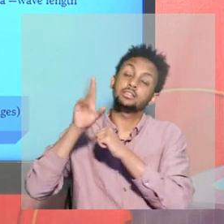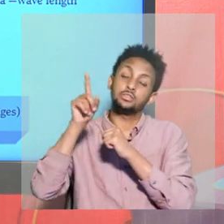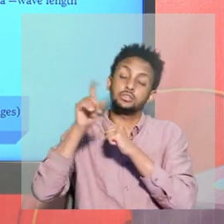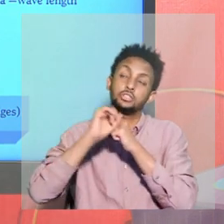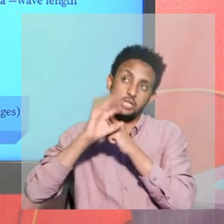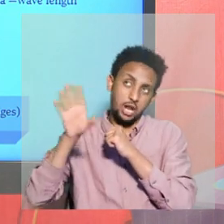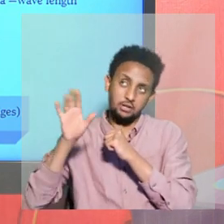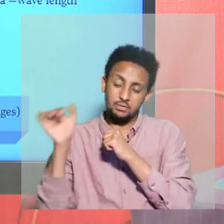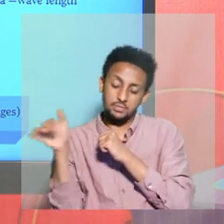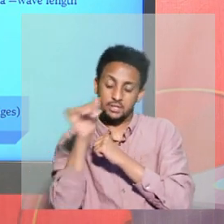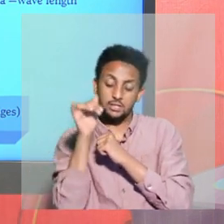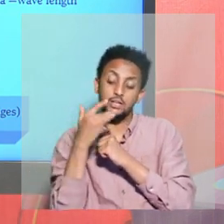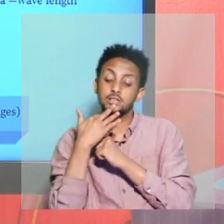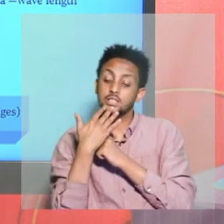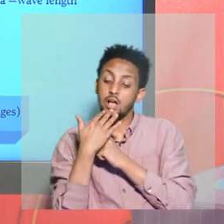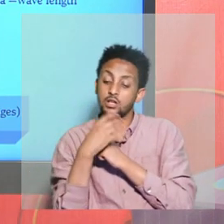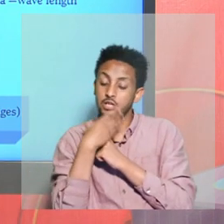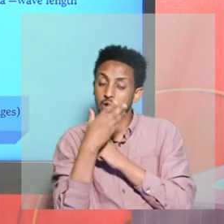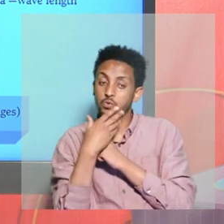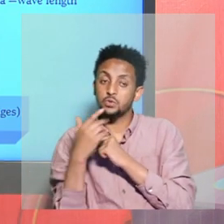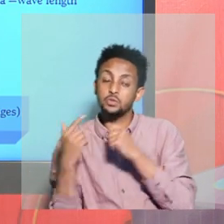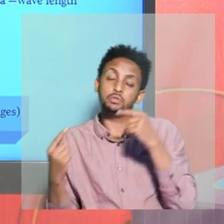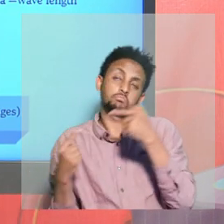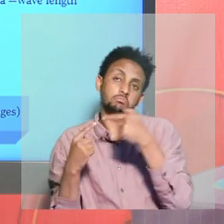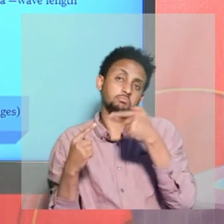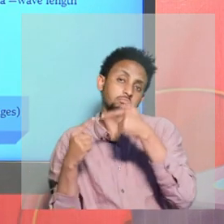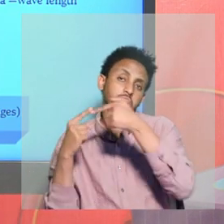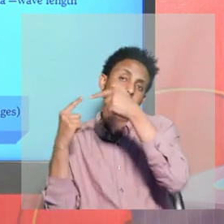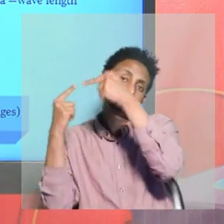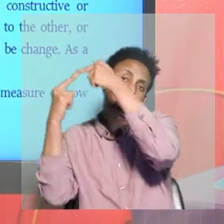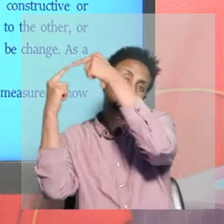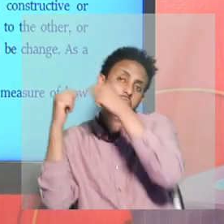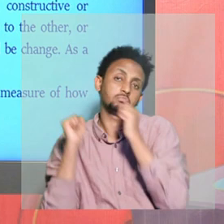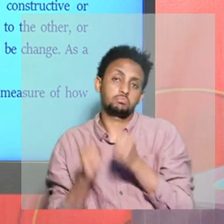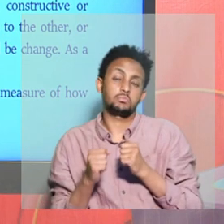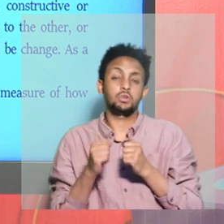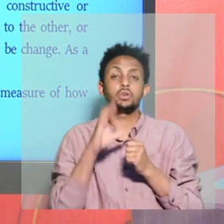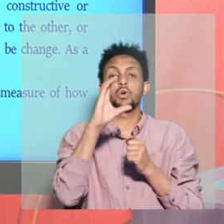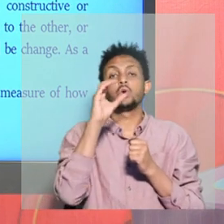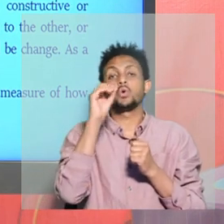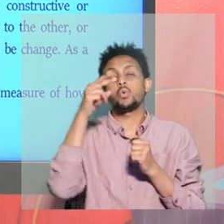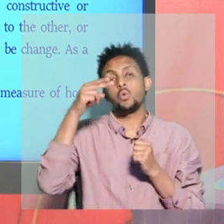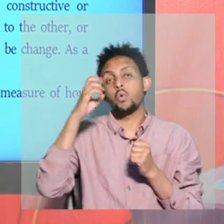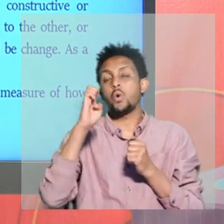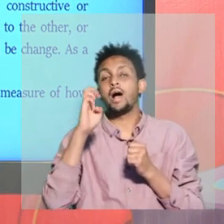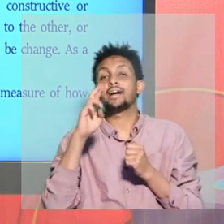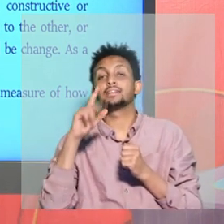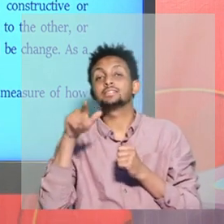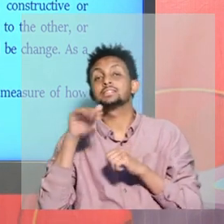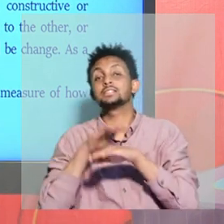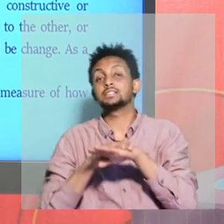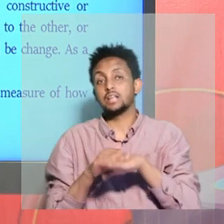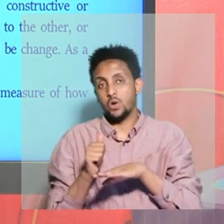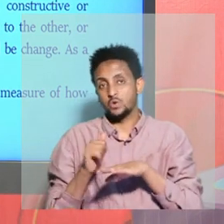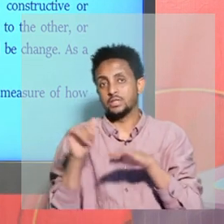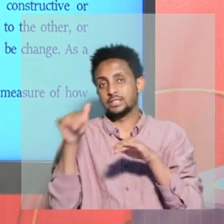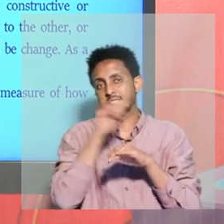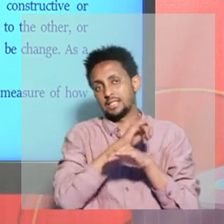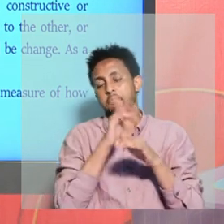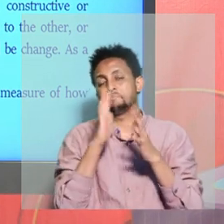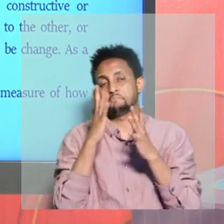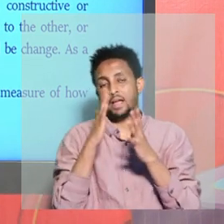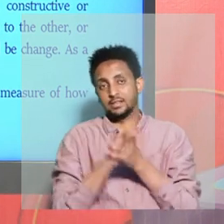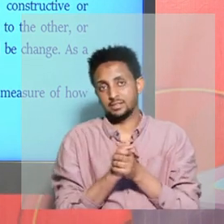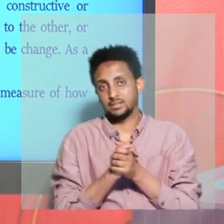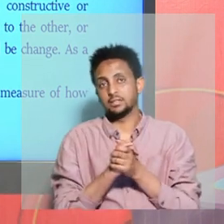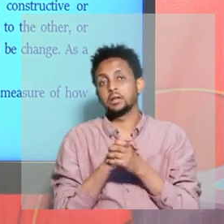light wave. Sound wave and light wave cannot be interfered. So there should be a coherent source, and this is known to be the same type,